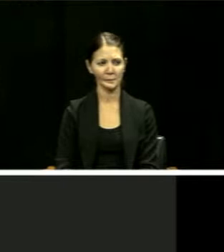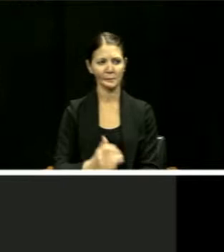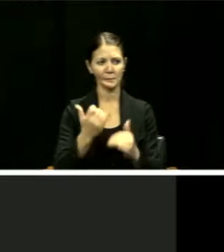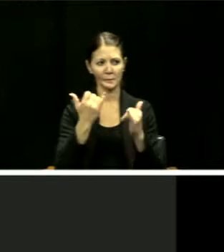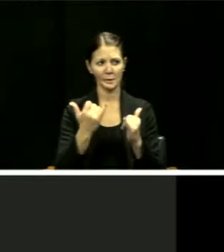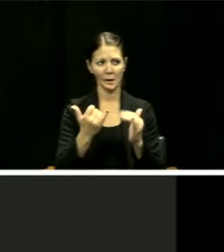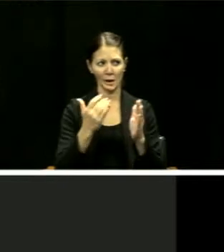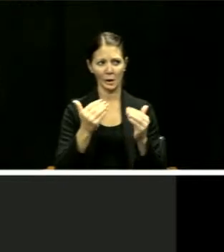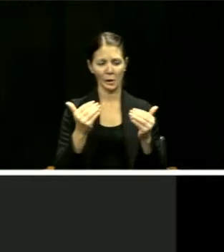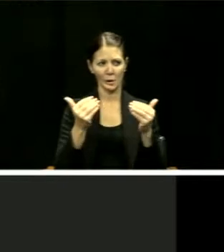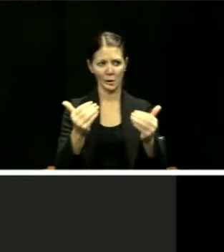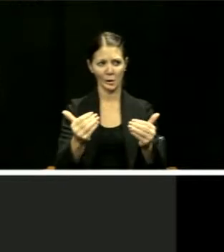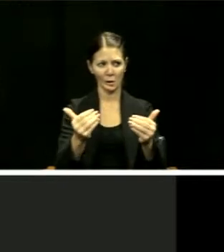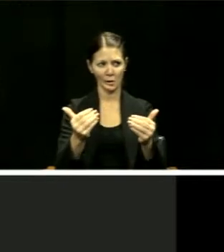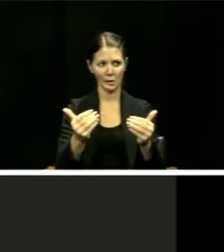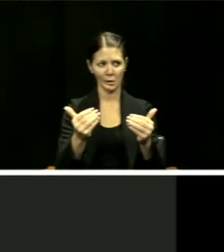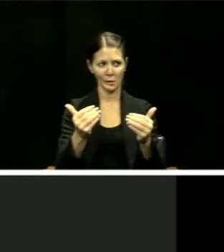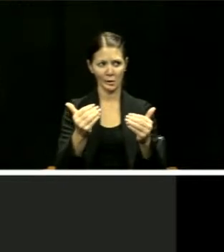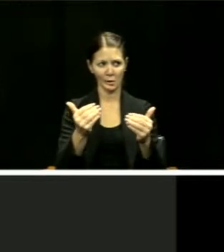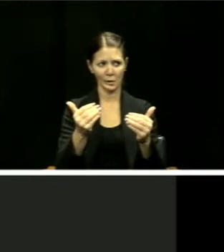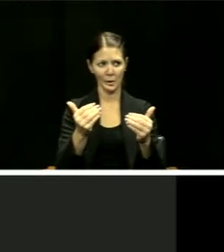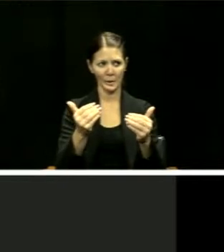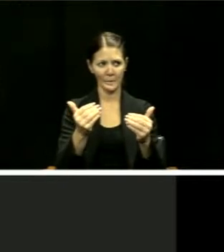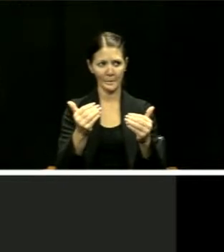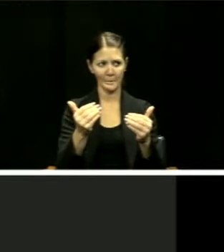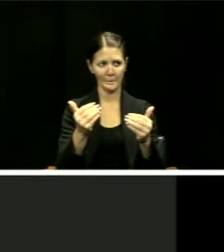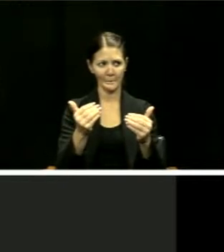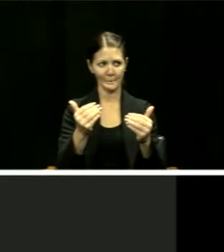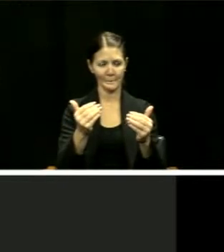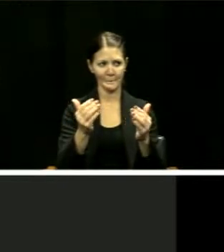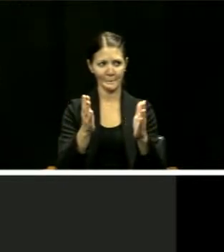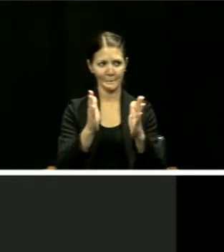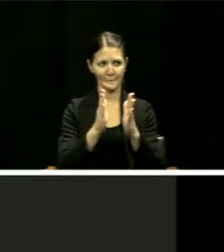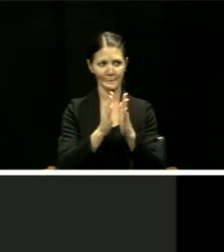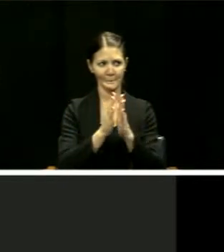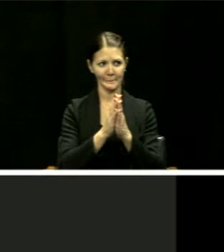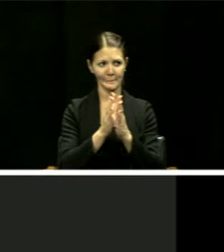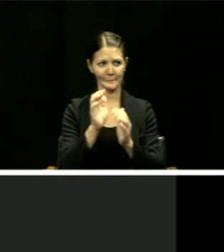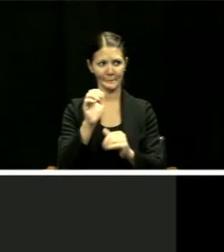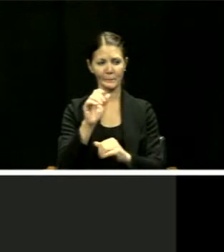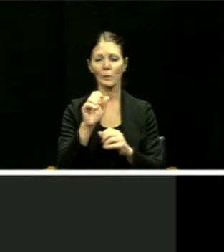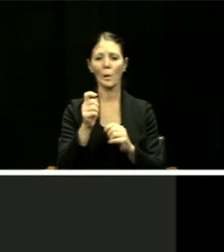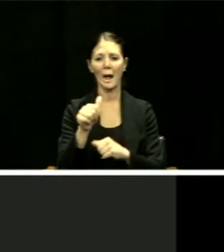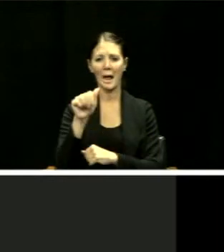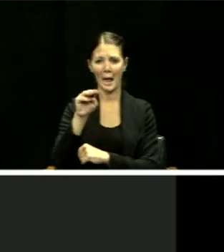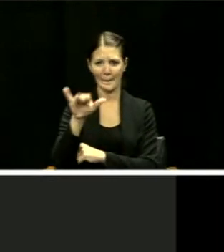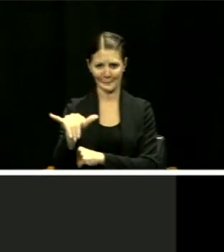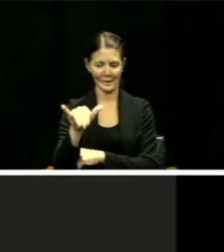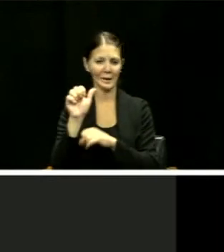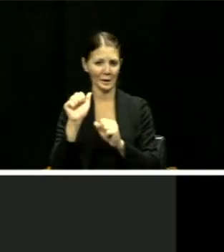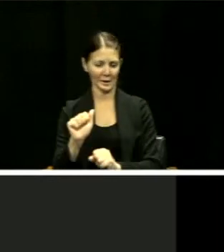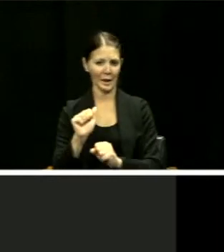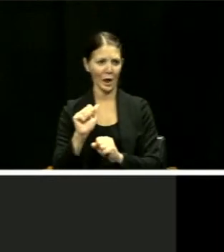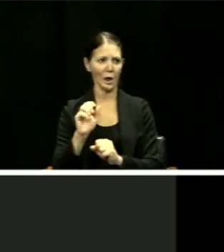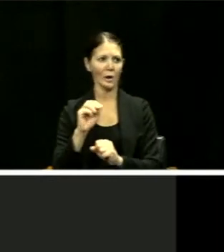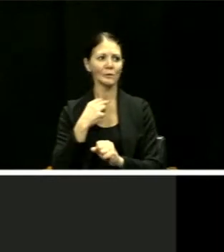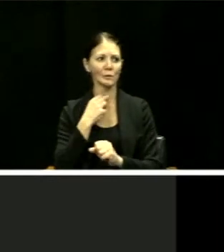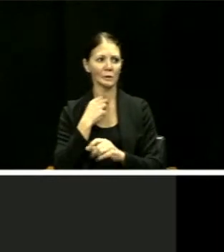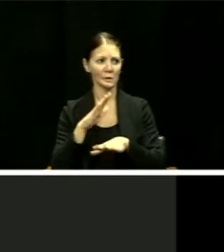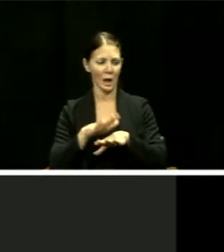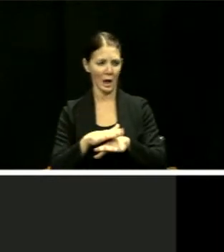go ahead and unmute Amy. Amy, you may unmute your line and ask any questions or state any